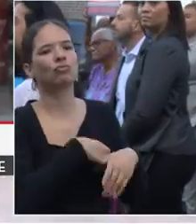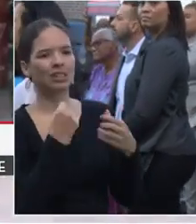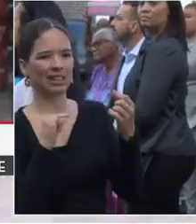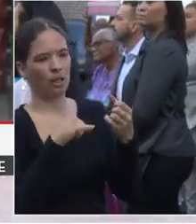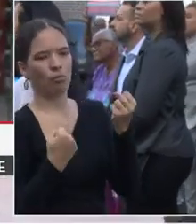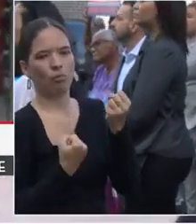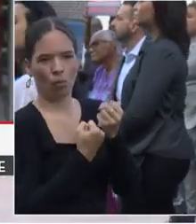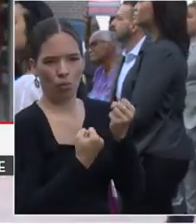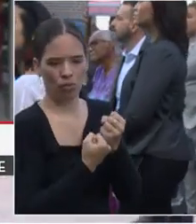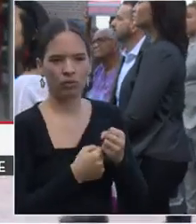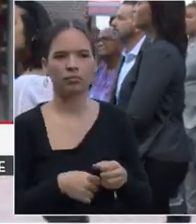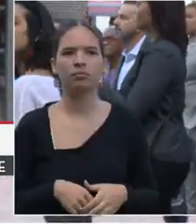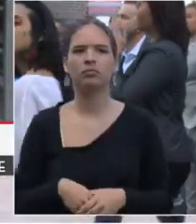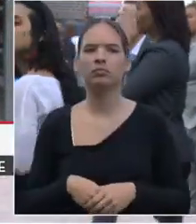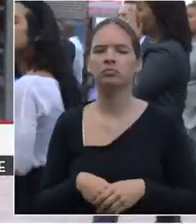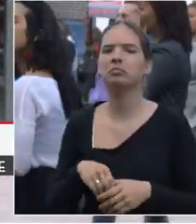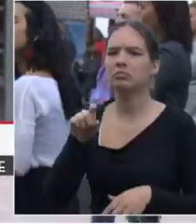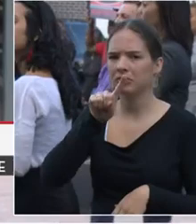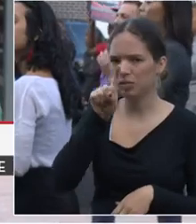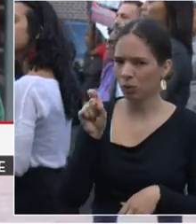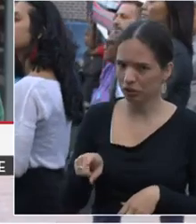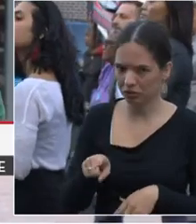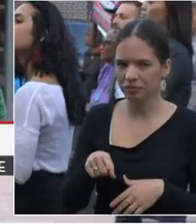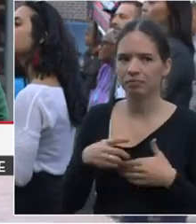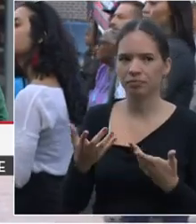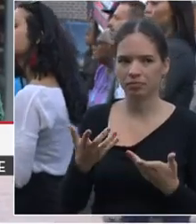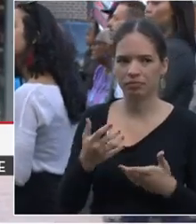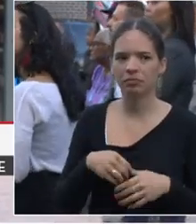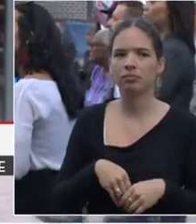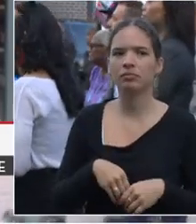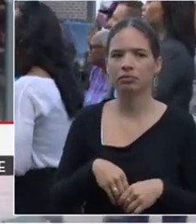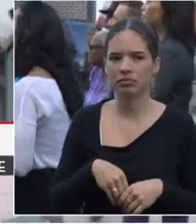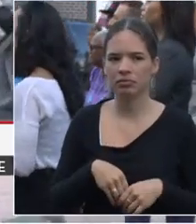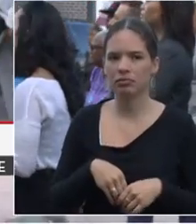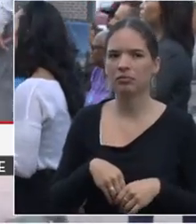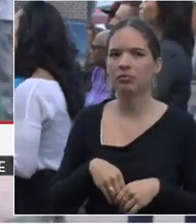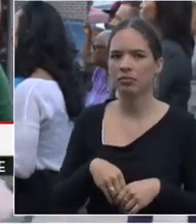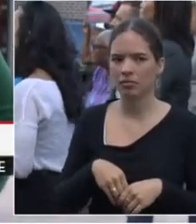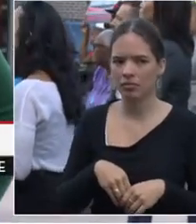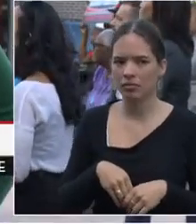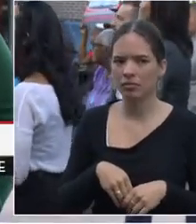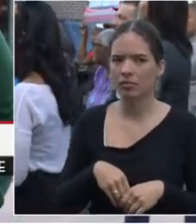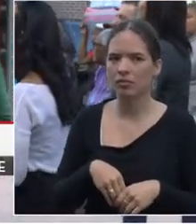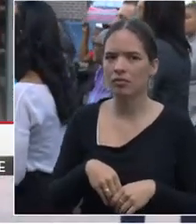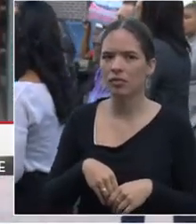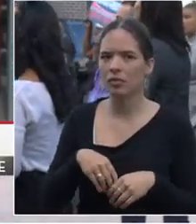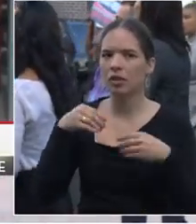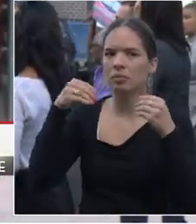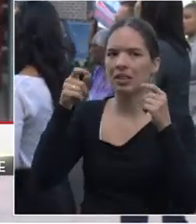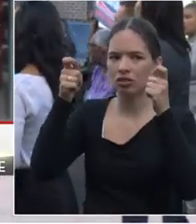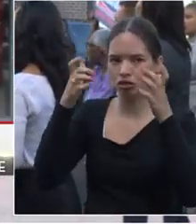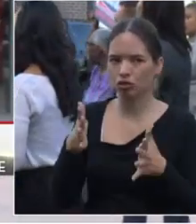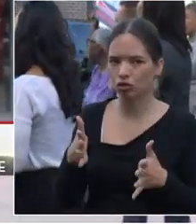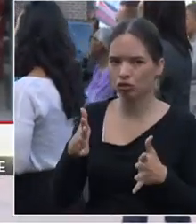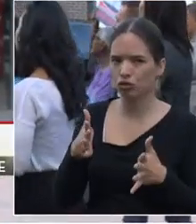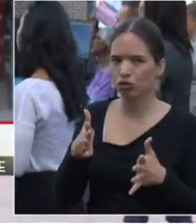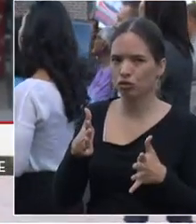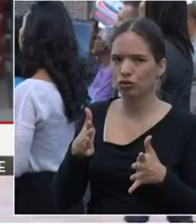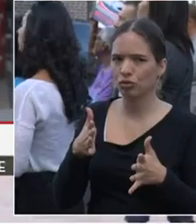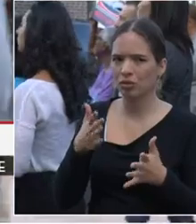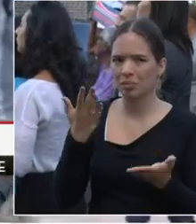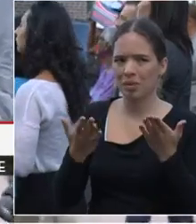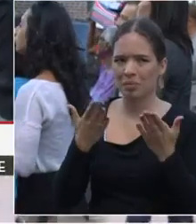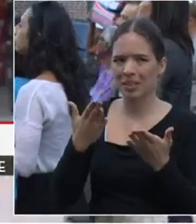May I speak, Ms. James. Mitchell? Ms. Mitchell? Is it Store Manager Yes, Mitchell? Store yes. Manager Mitchell. She may be preparing for